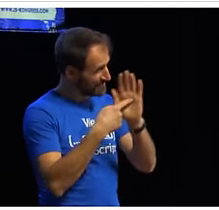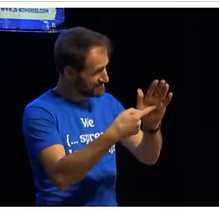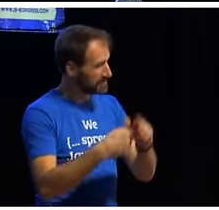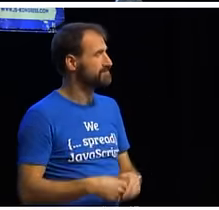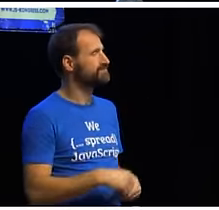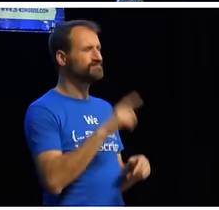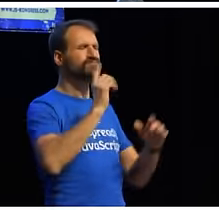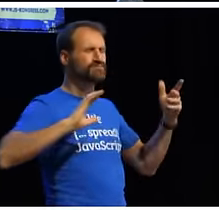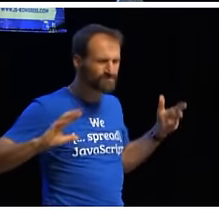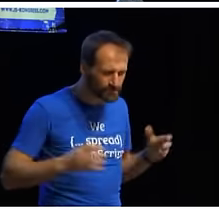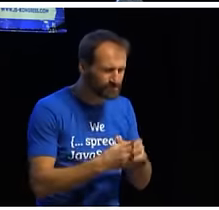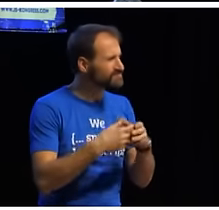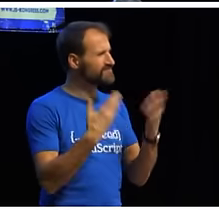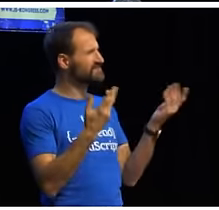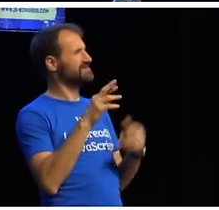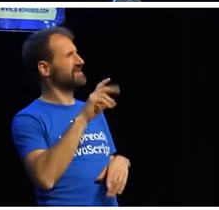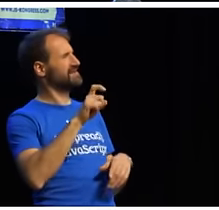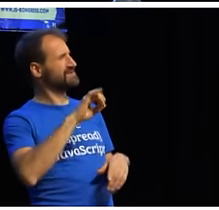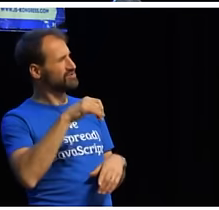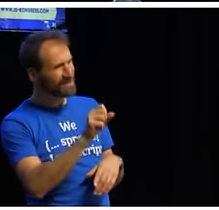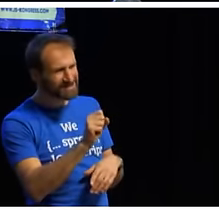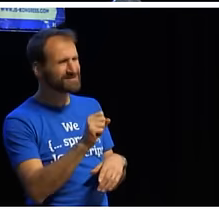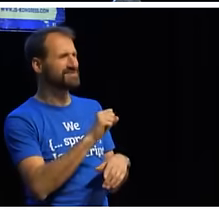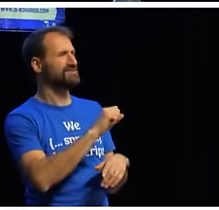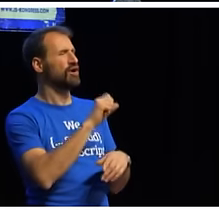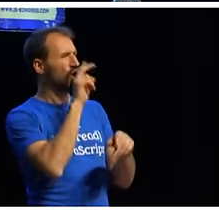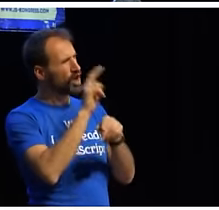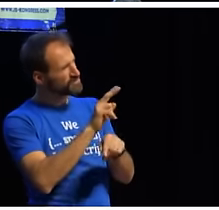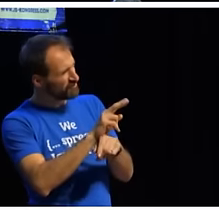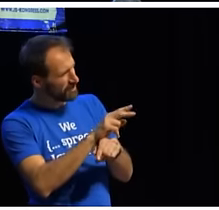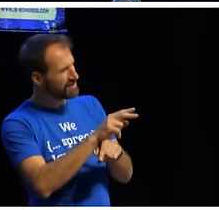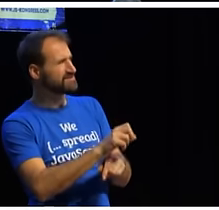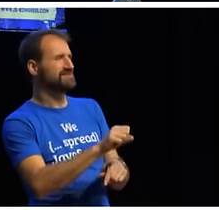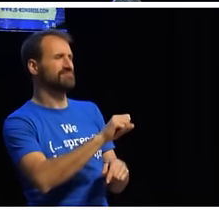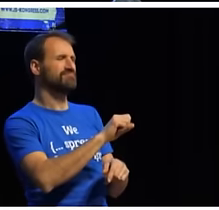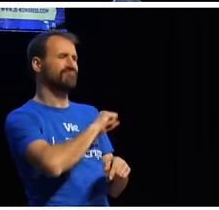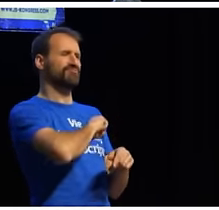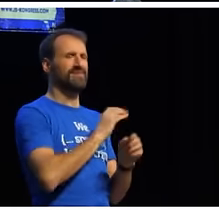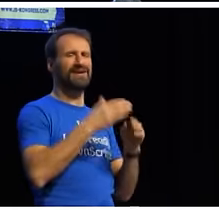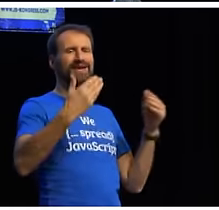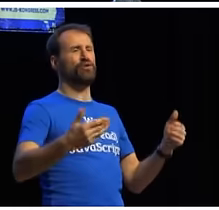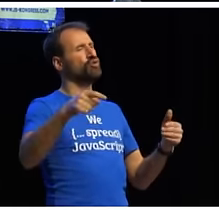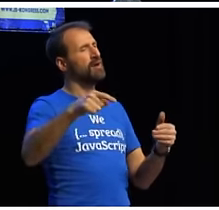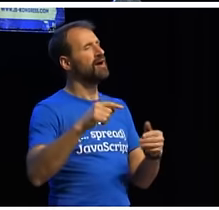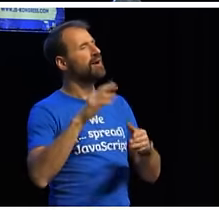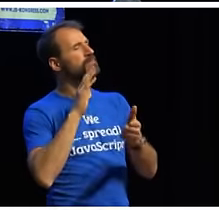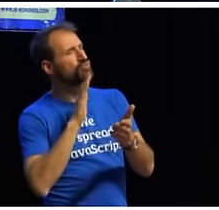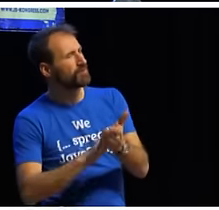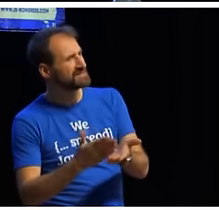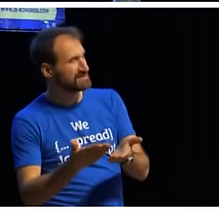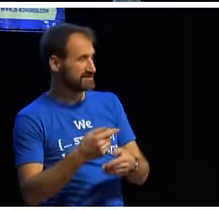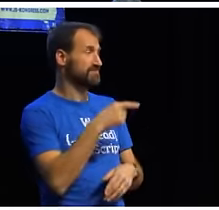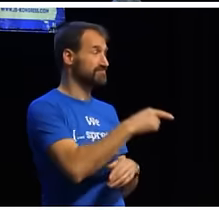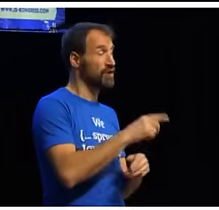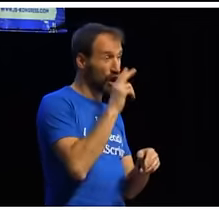advantages of RxJS observables in comparison to promises. Observables can emit multiple values over time.